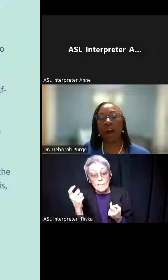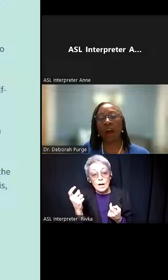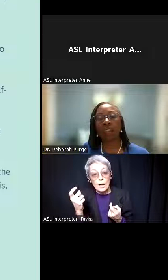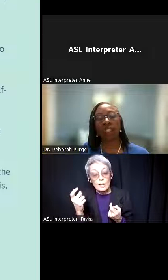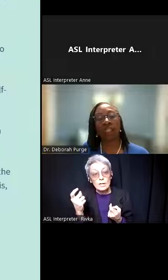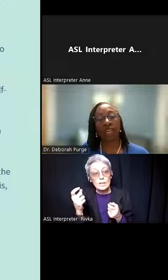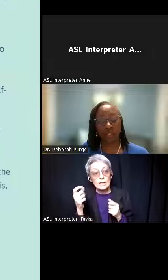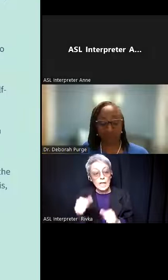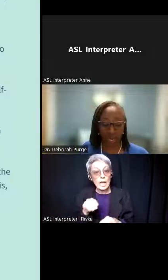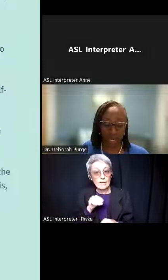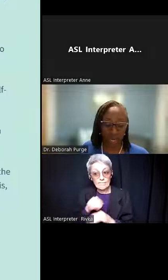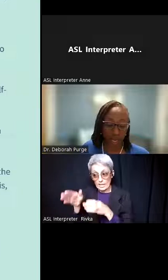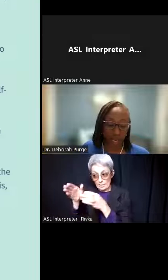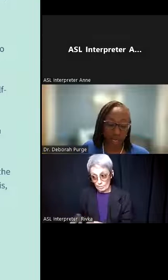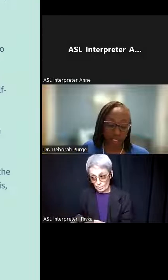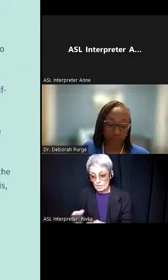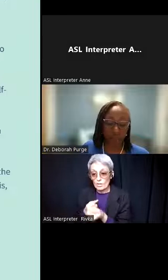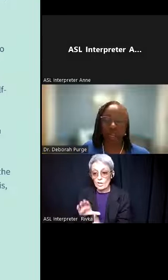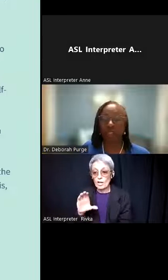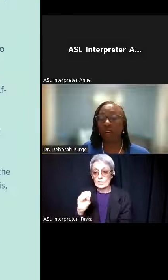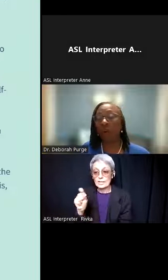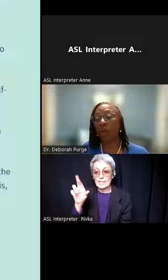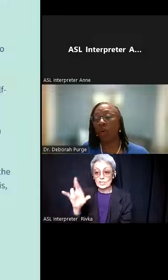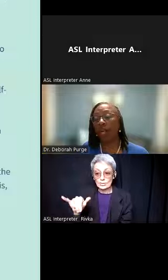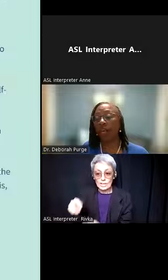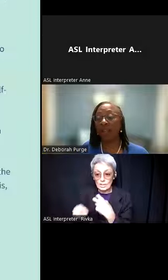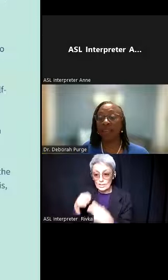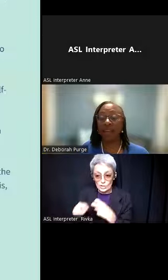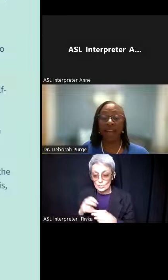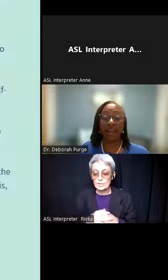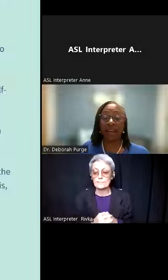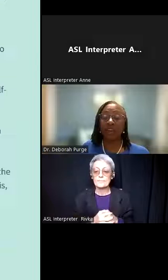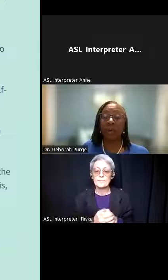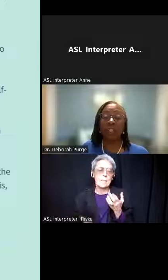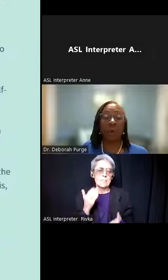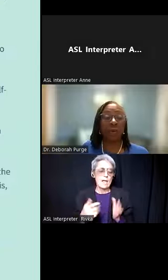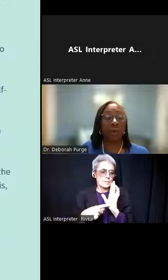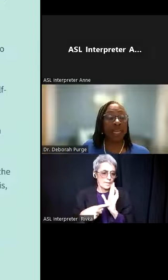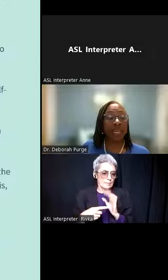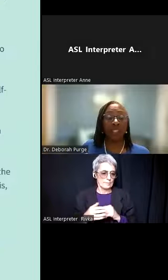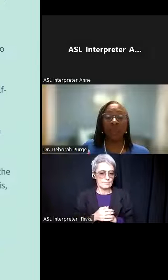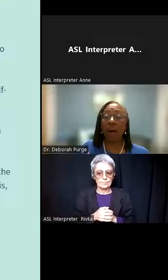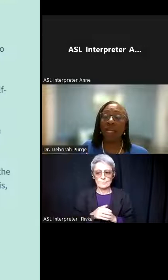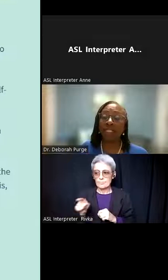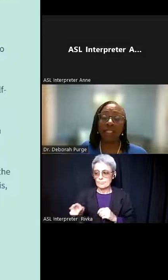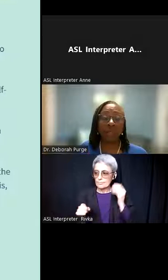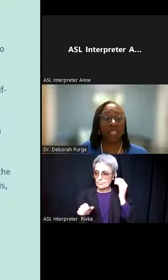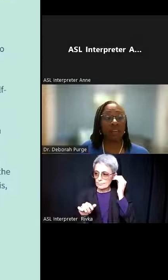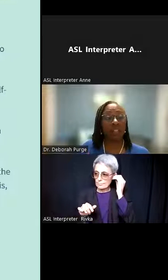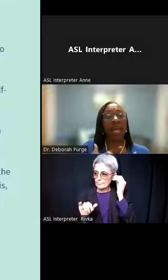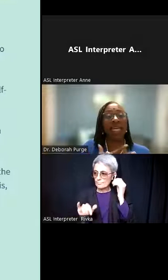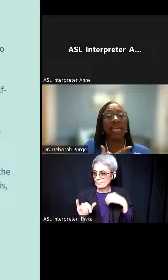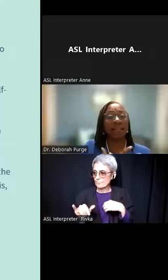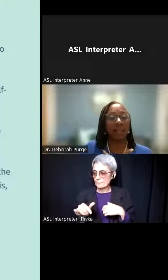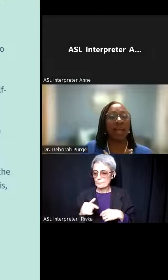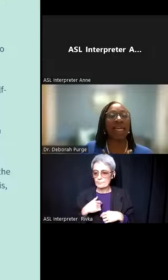and cause sensory issues. So it could be that you are so afraid that you are a sensory seeker.